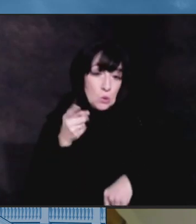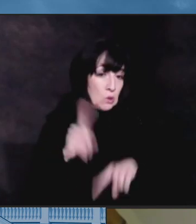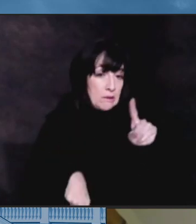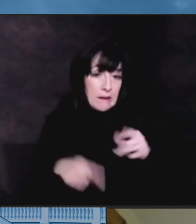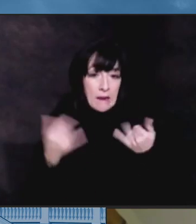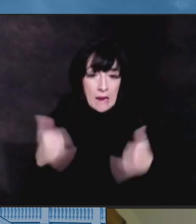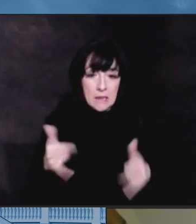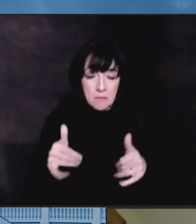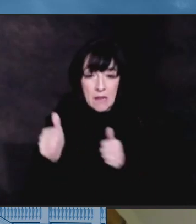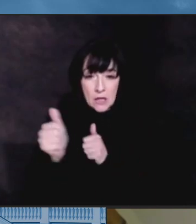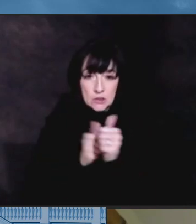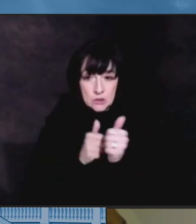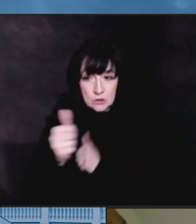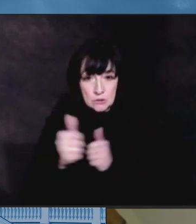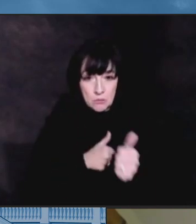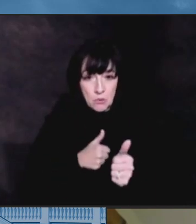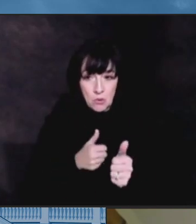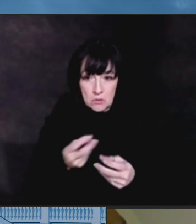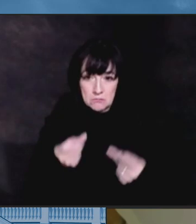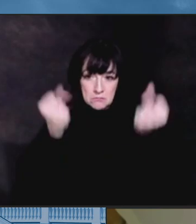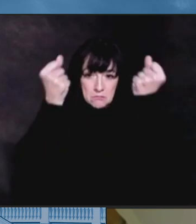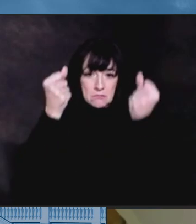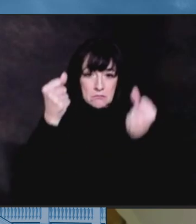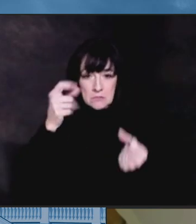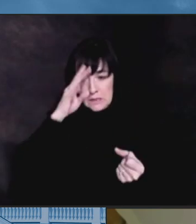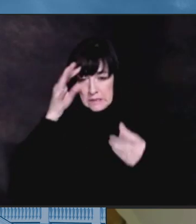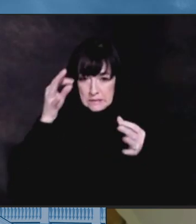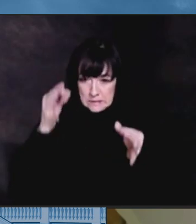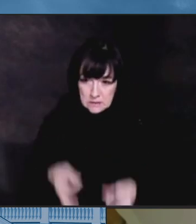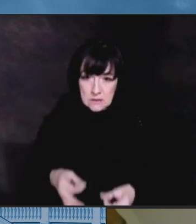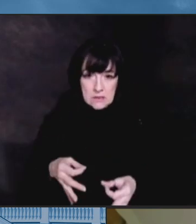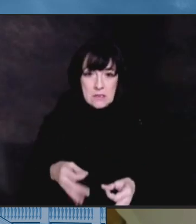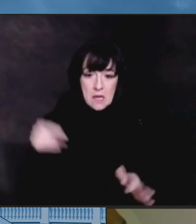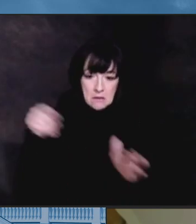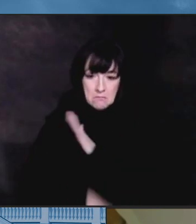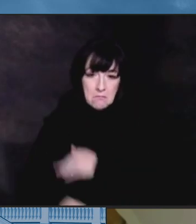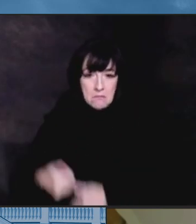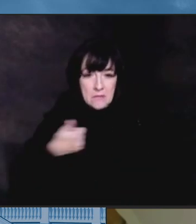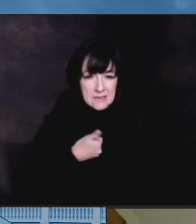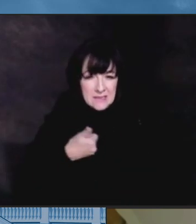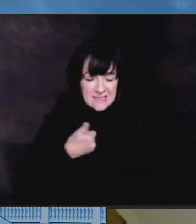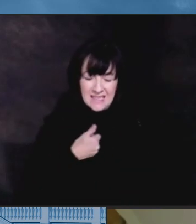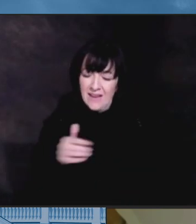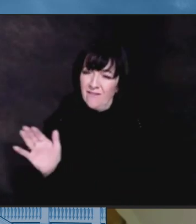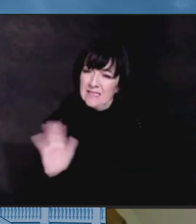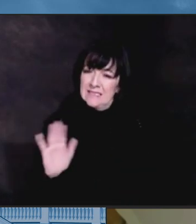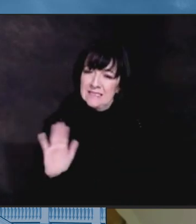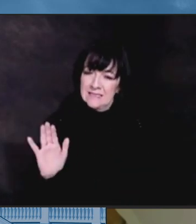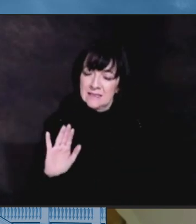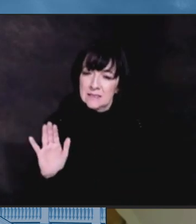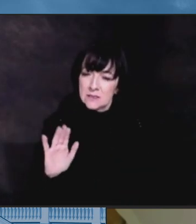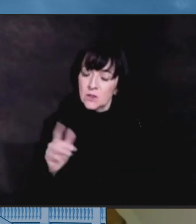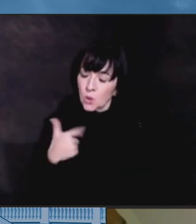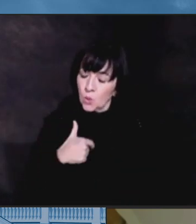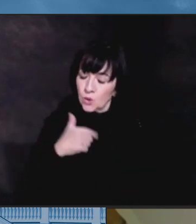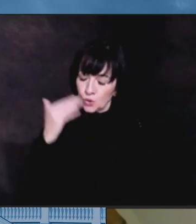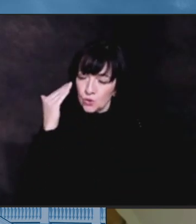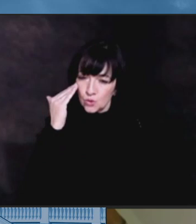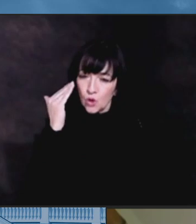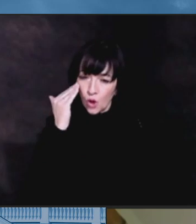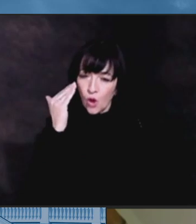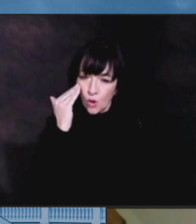to those serious of adverse events like suicide. But we know that there's